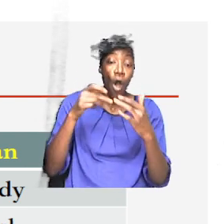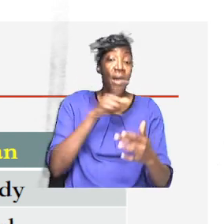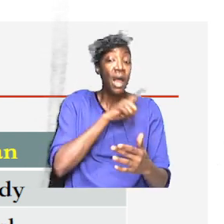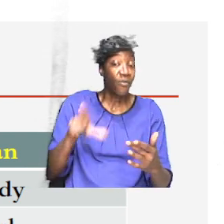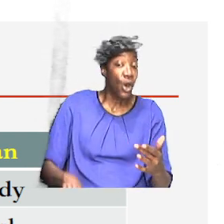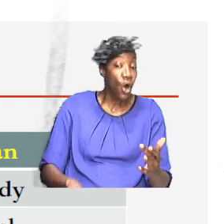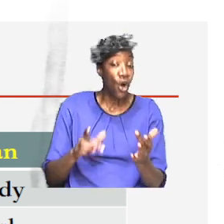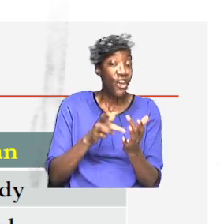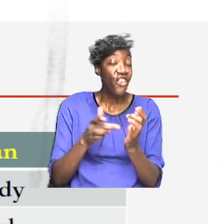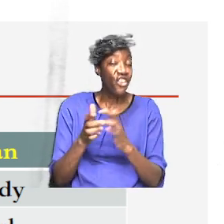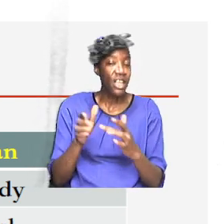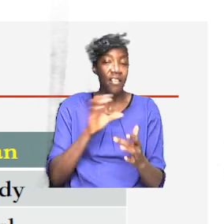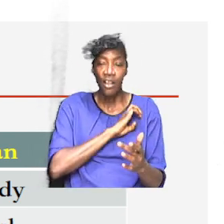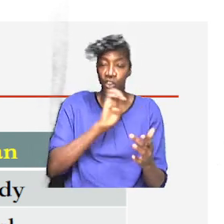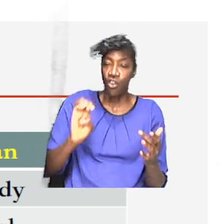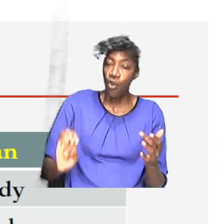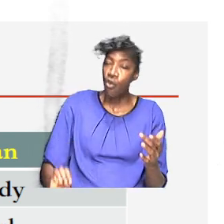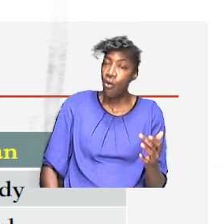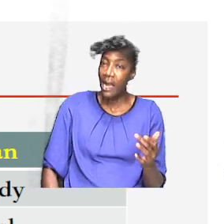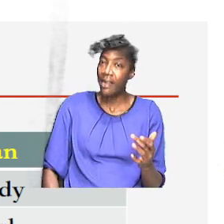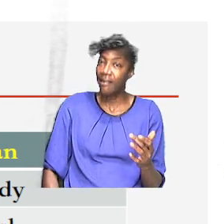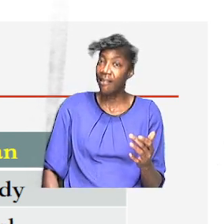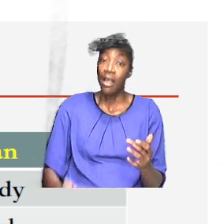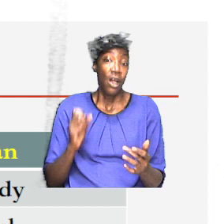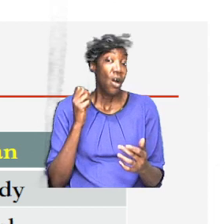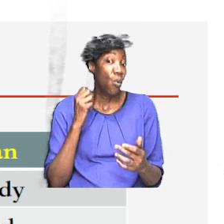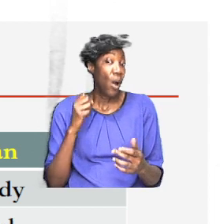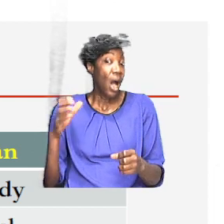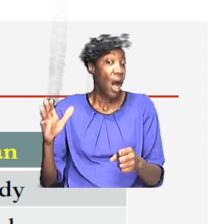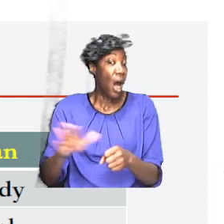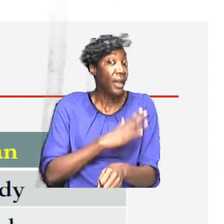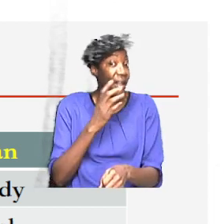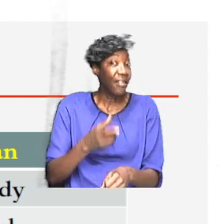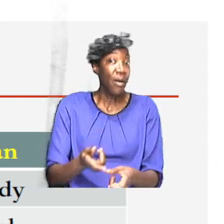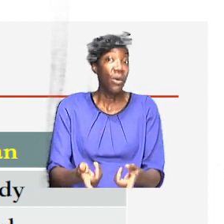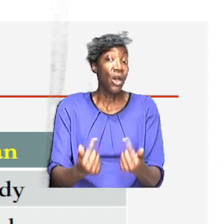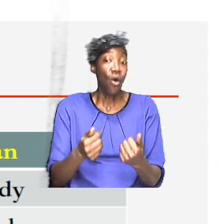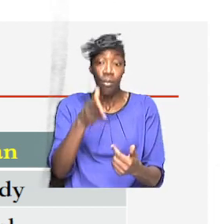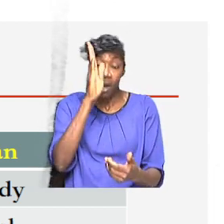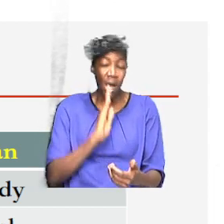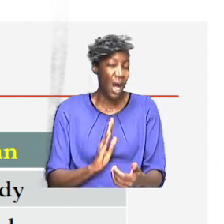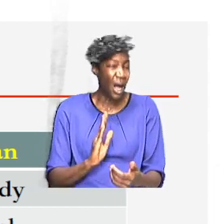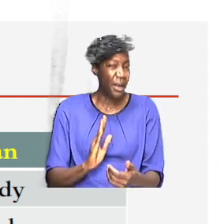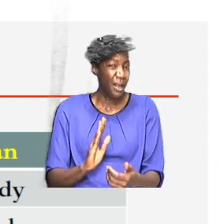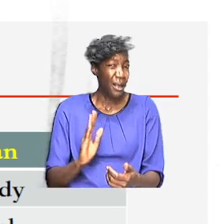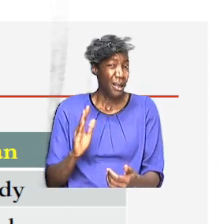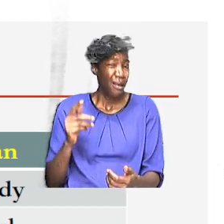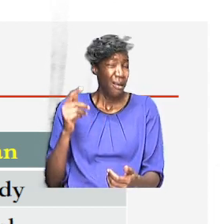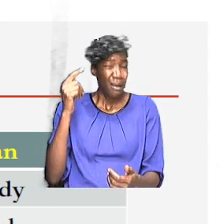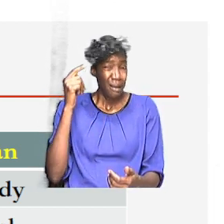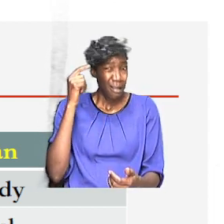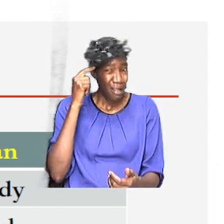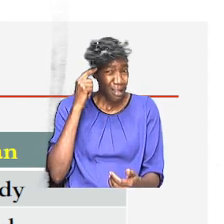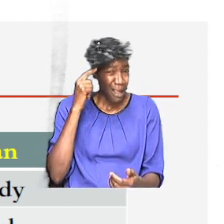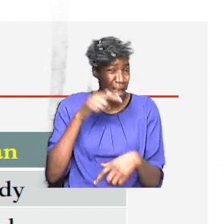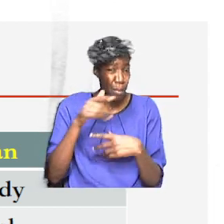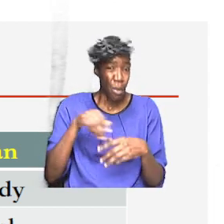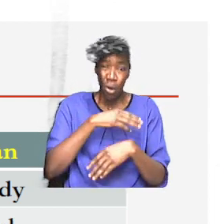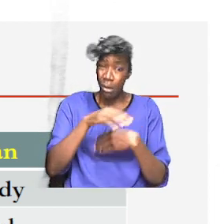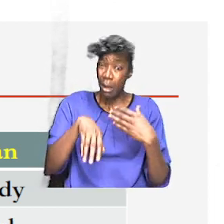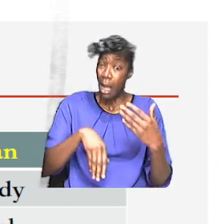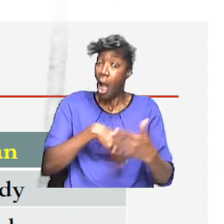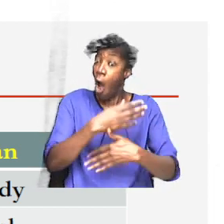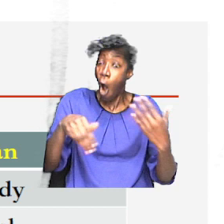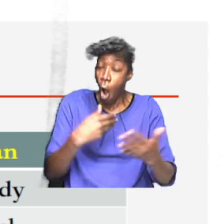are fully aware, amen, that as it come unto God, God is concerned with the whole man. Amen. But